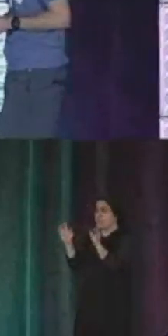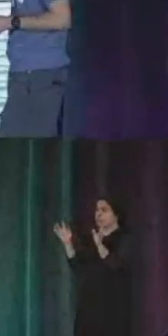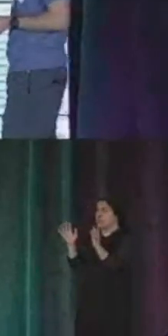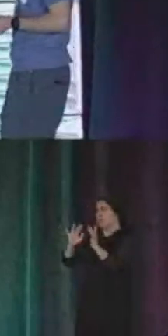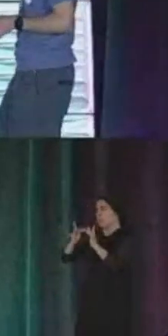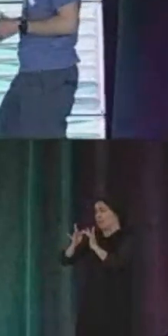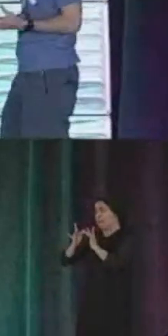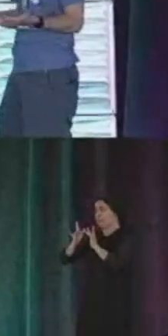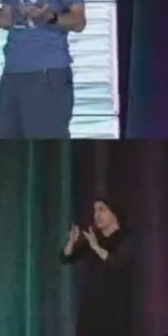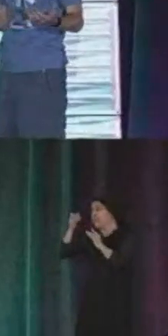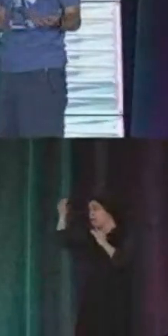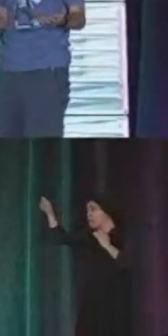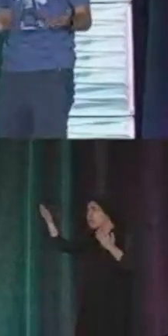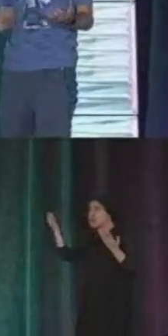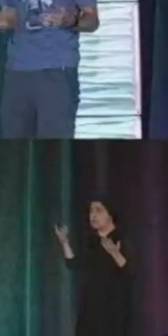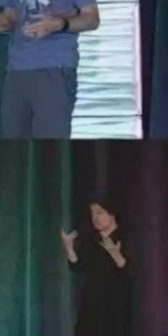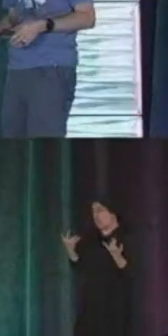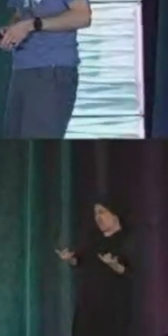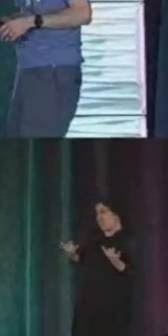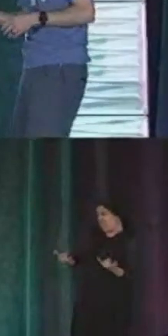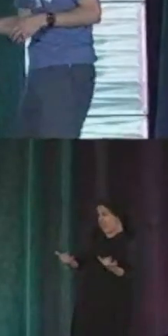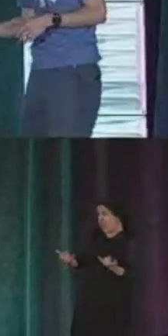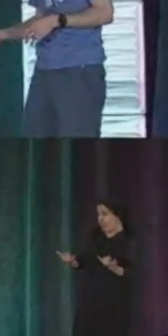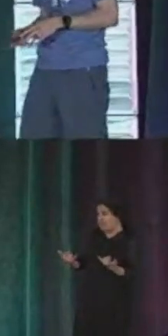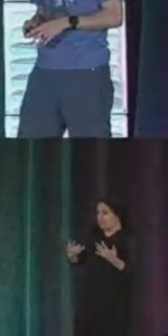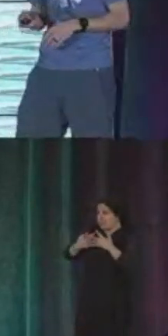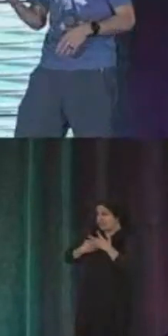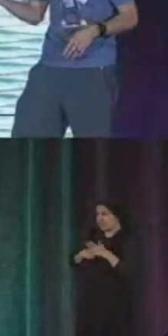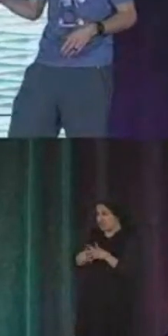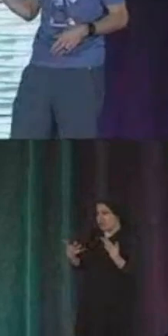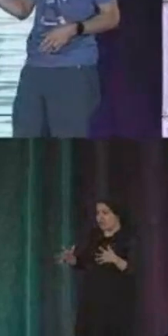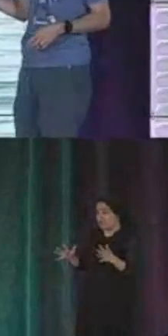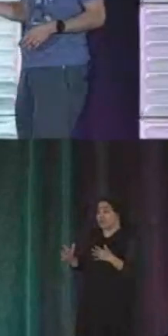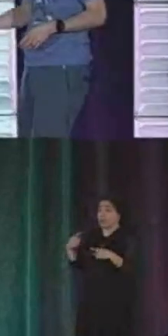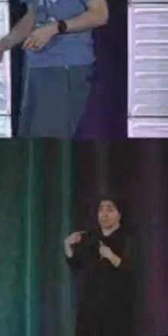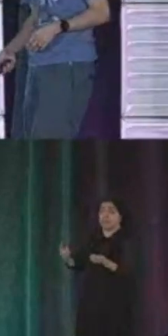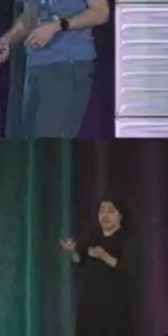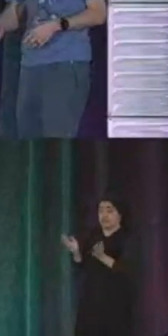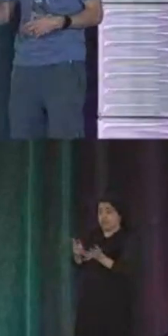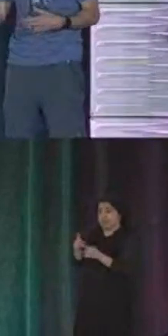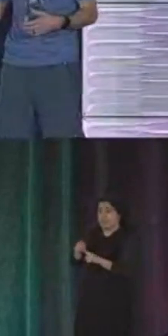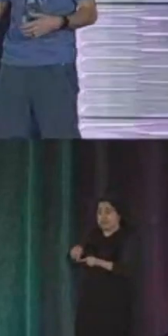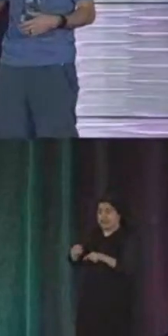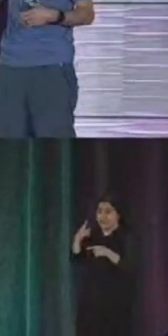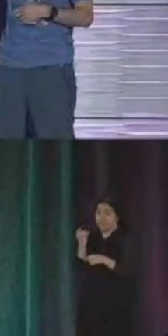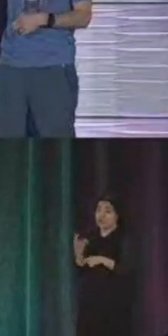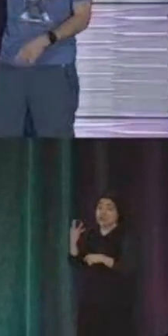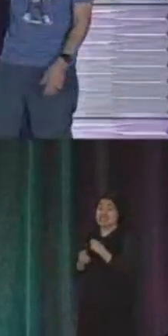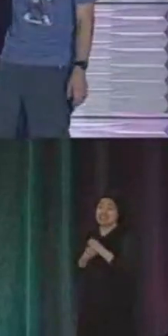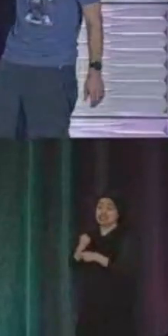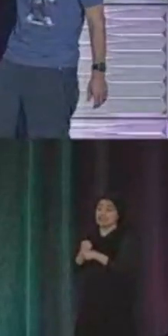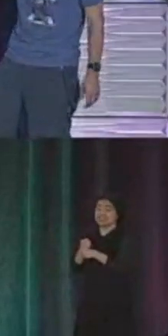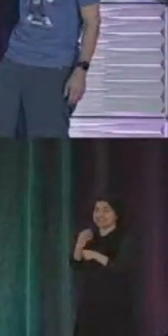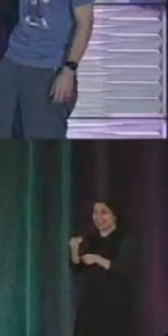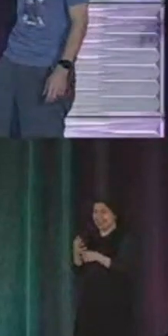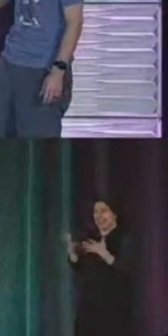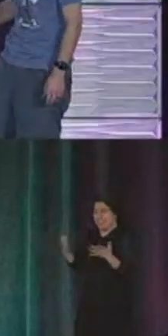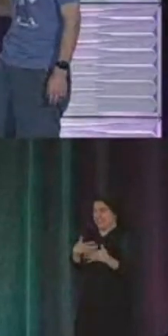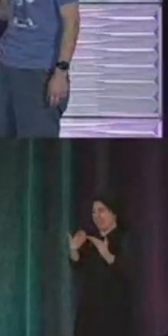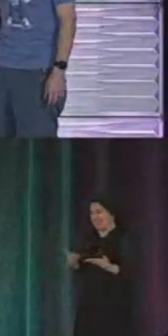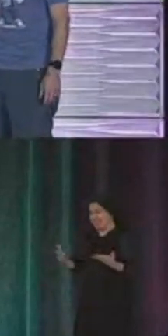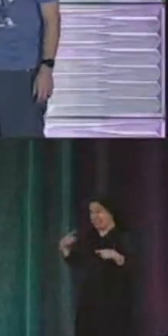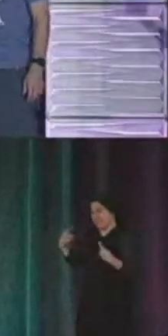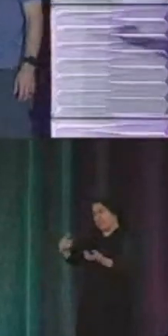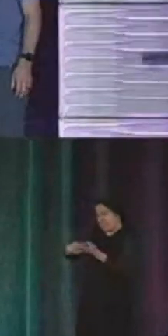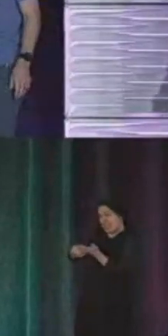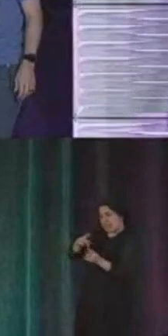coming, well, even now. It's actually started already. I've been talking about this for a couple of years, and lots of my things that I've been talking